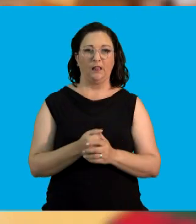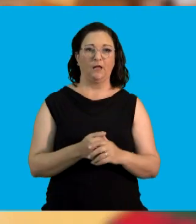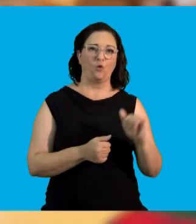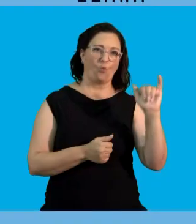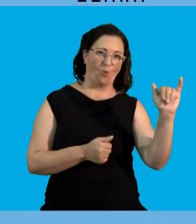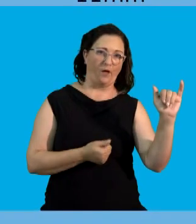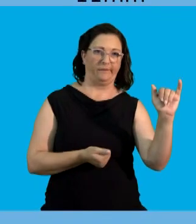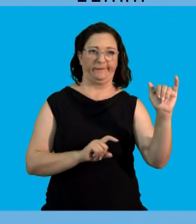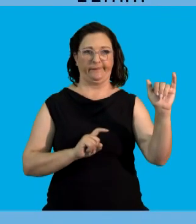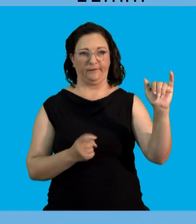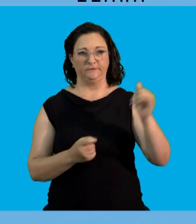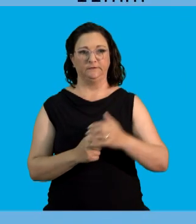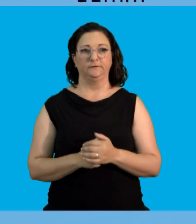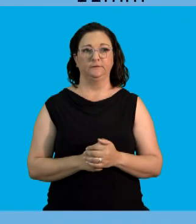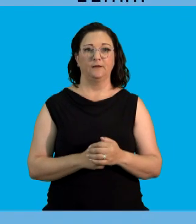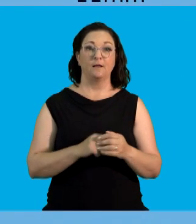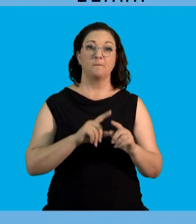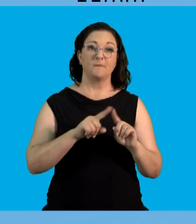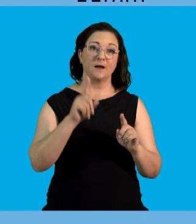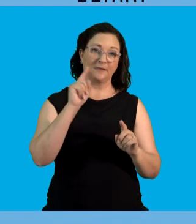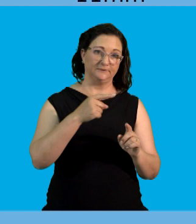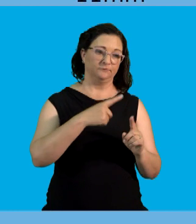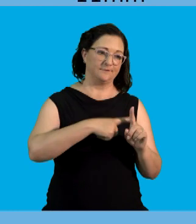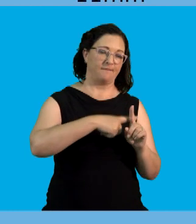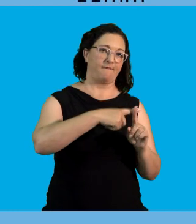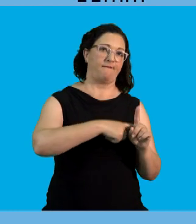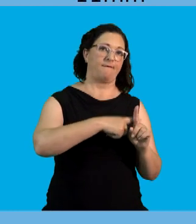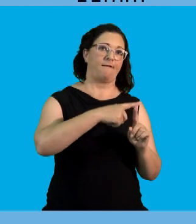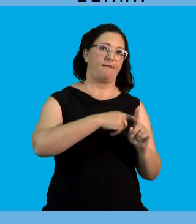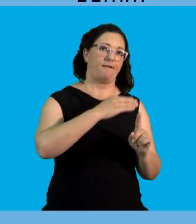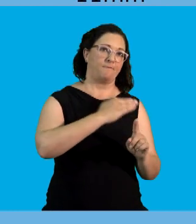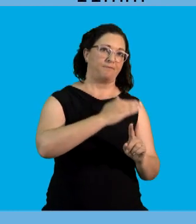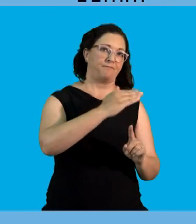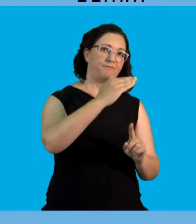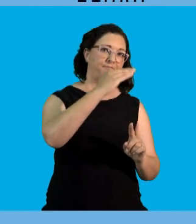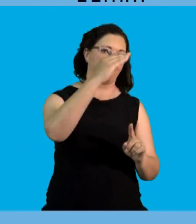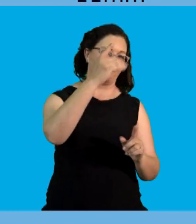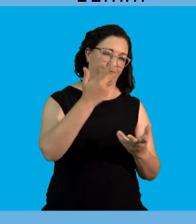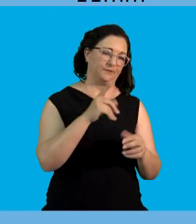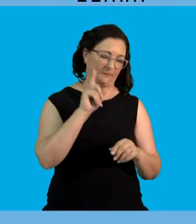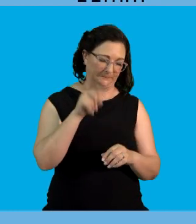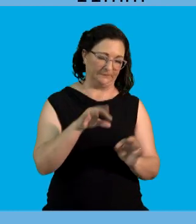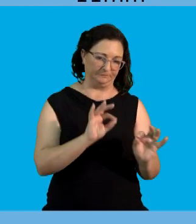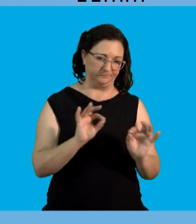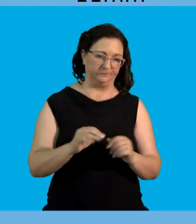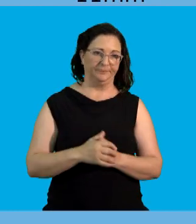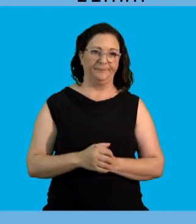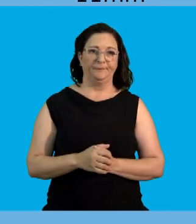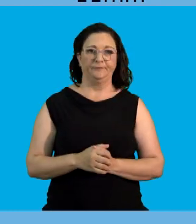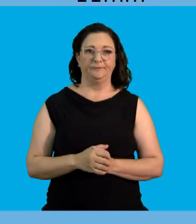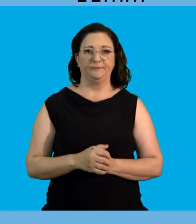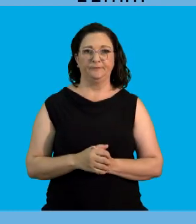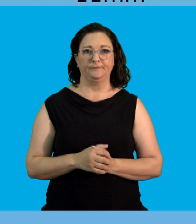x-axis. And then make sure that you also have the correct scale for your axis, if there needs be. And then also